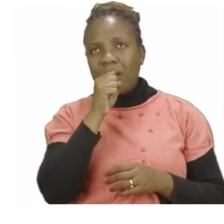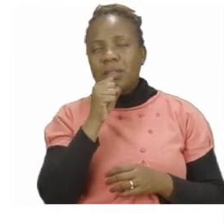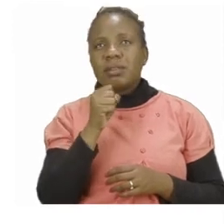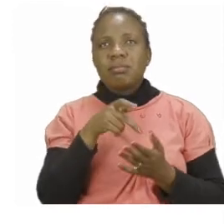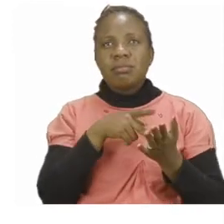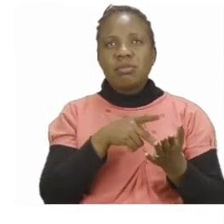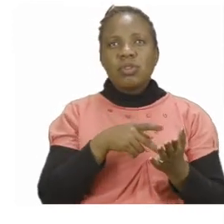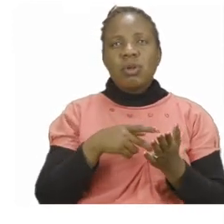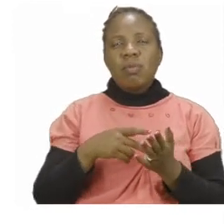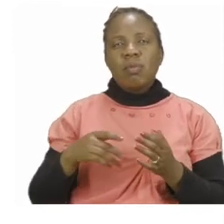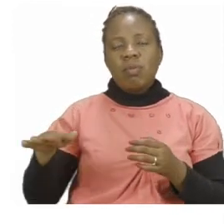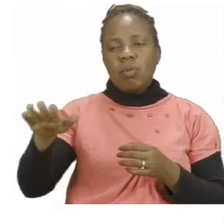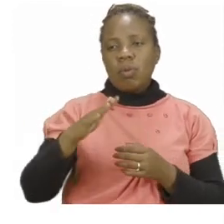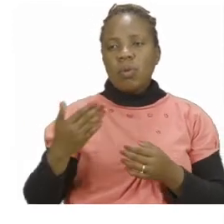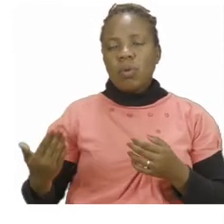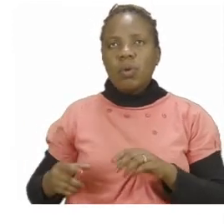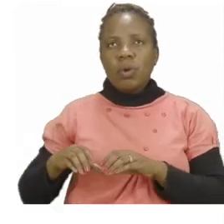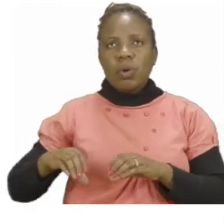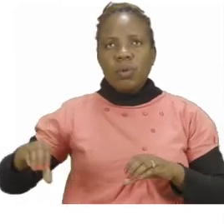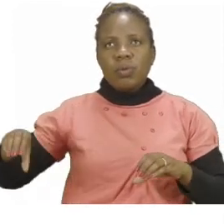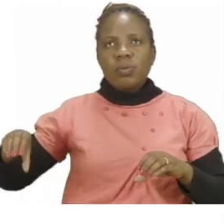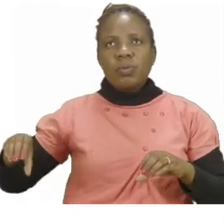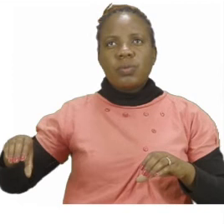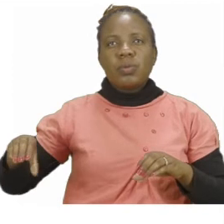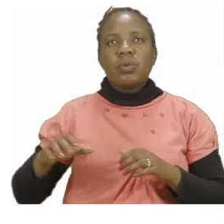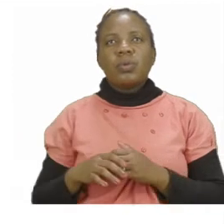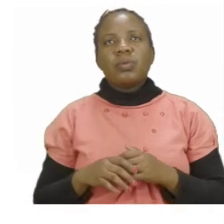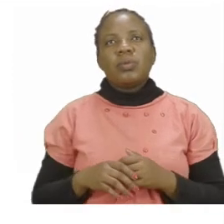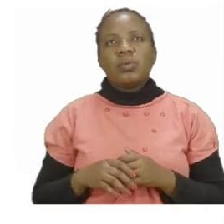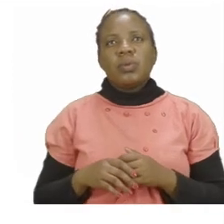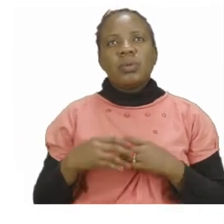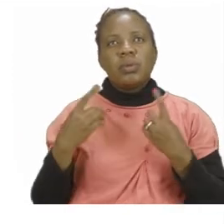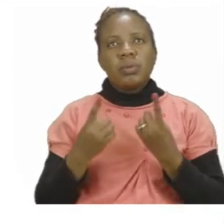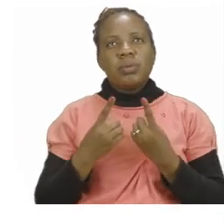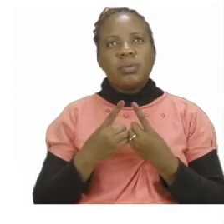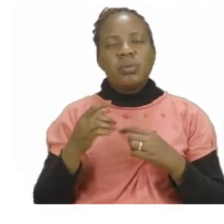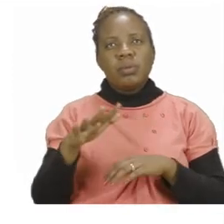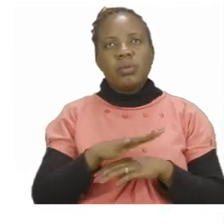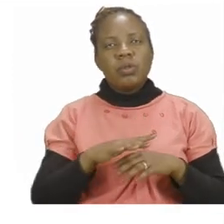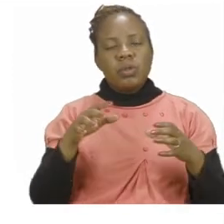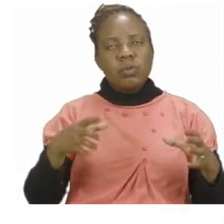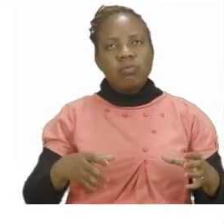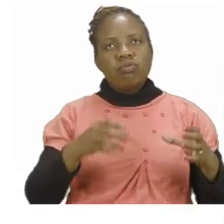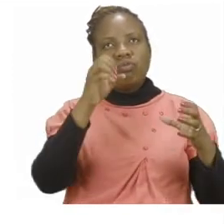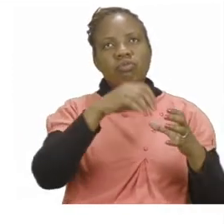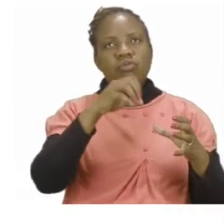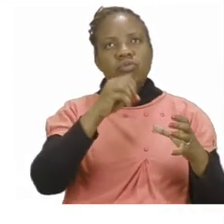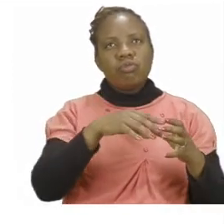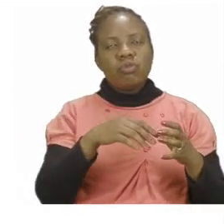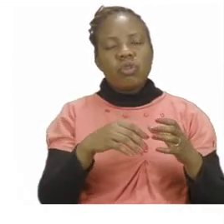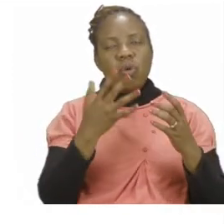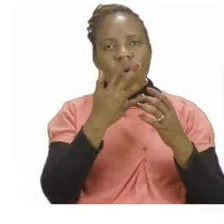fountain, and tree. So you have to go ahead and find the picture on